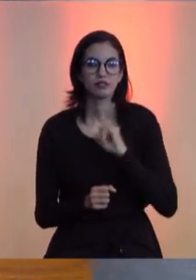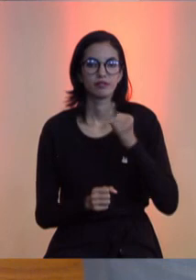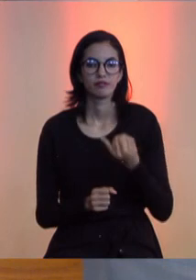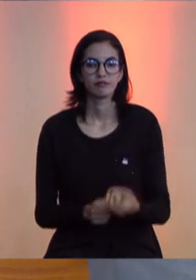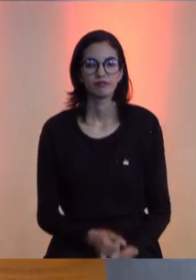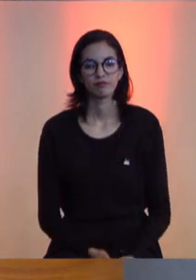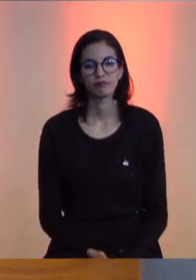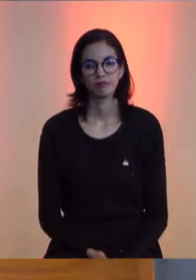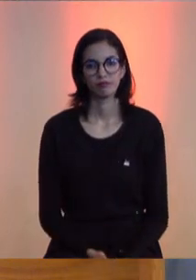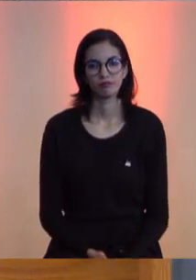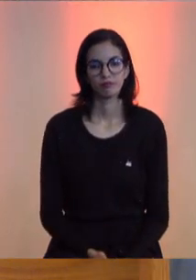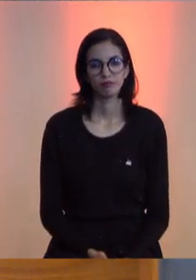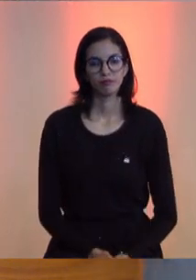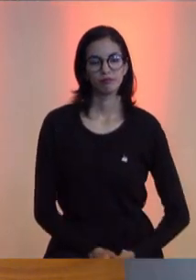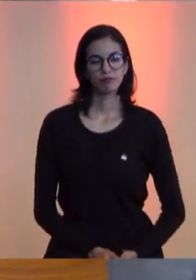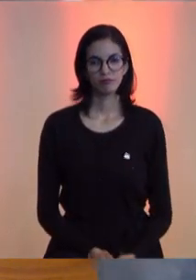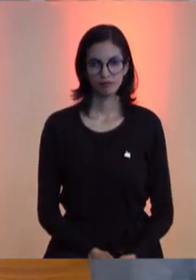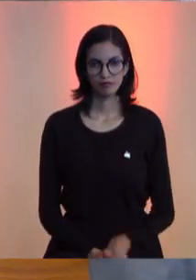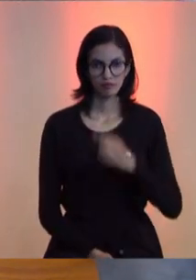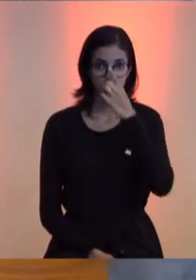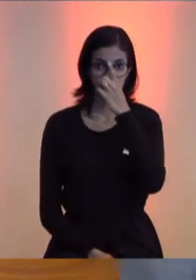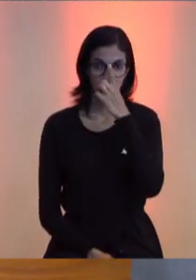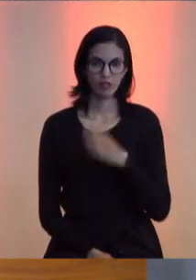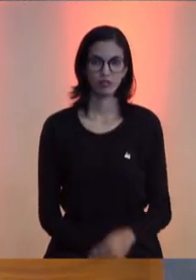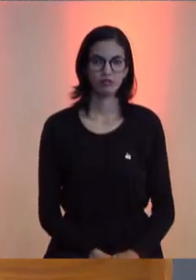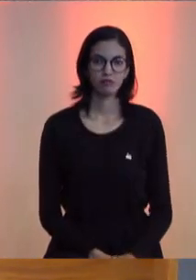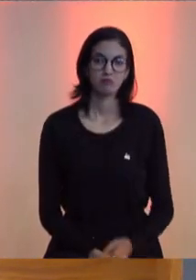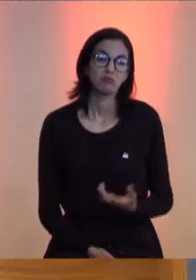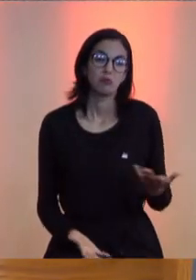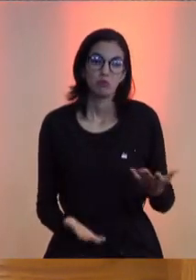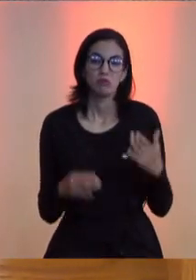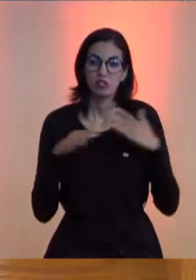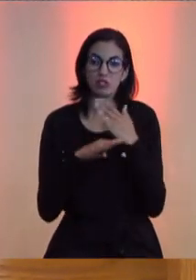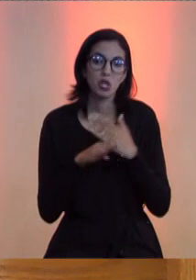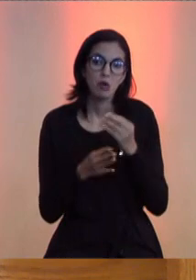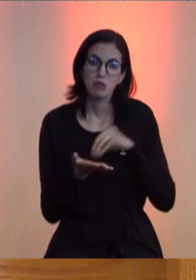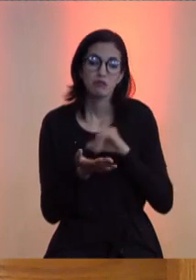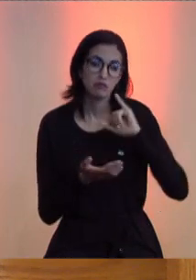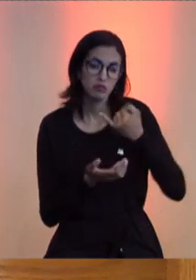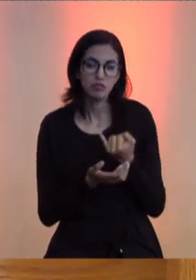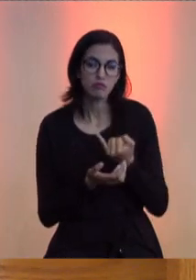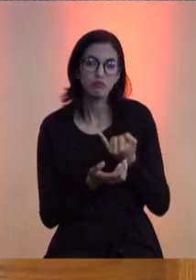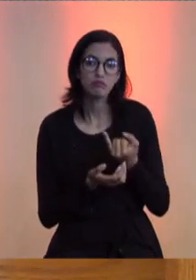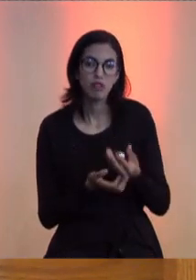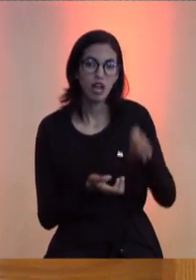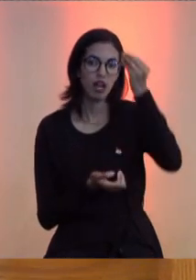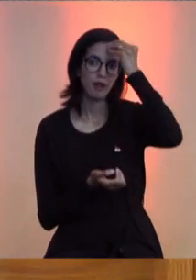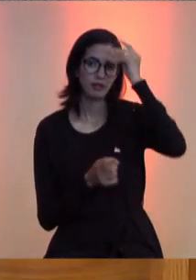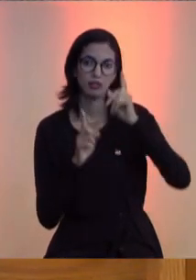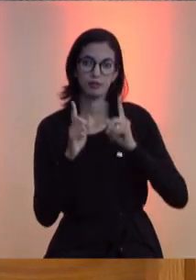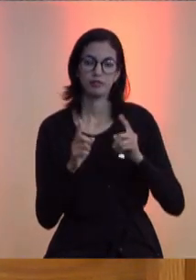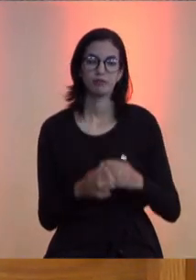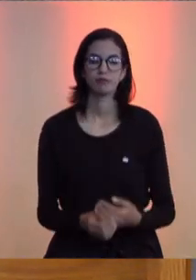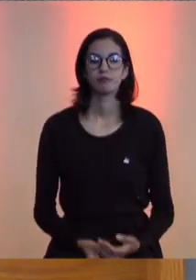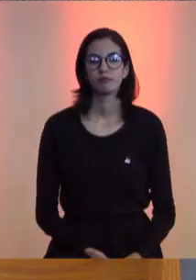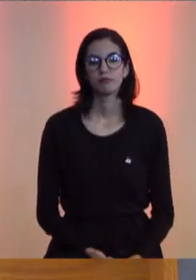Babylonian language without any accent. Bueno, había que aprender un idioma. Aprendieron a hablar el babilonio sin acento. But when